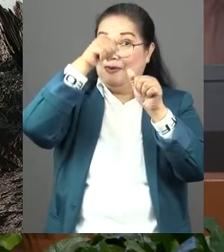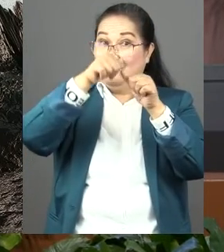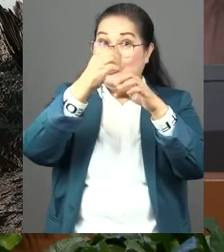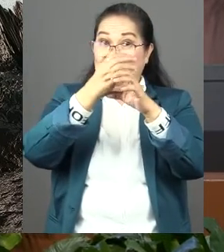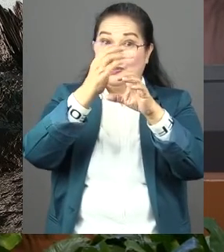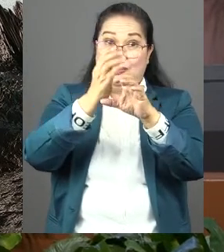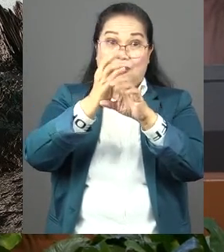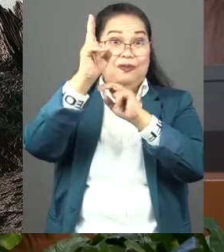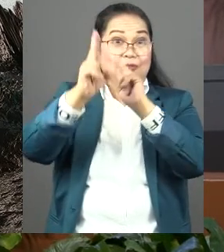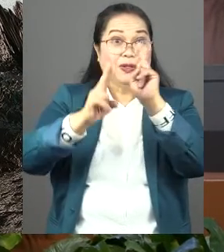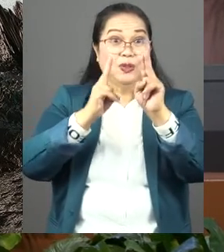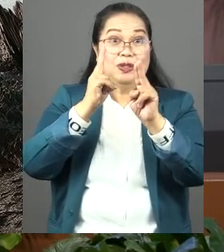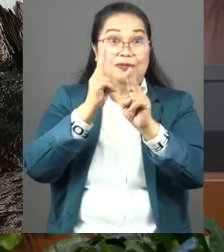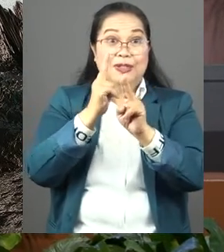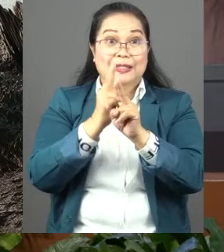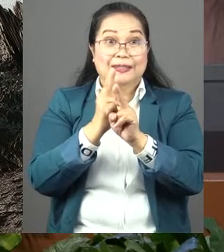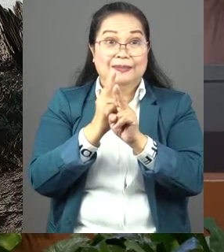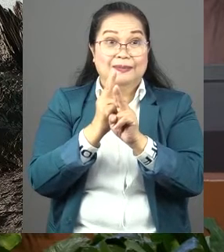of the universe?